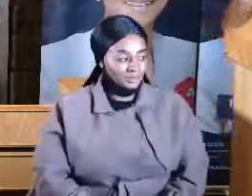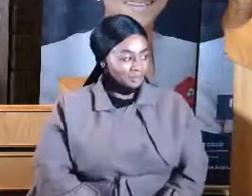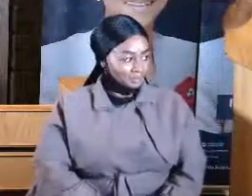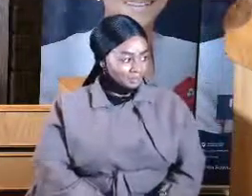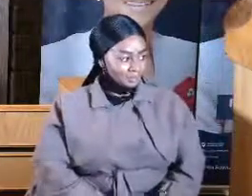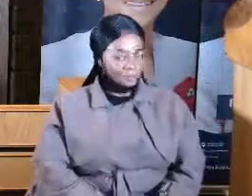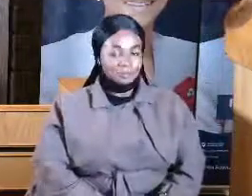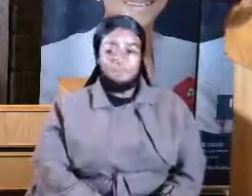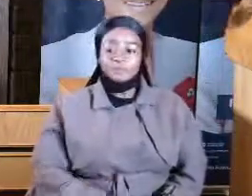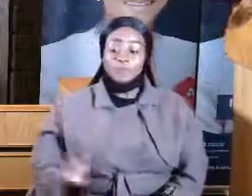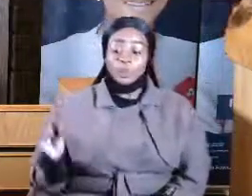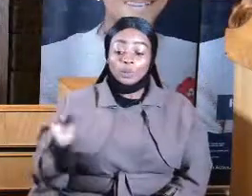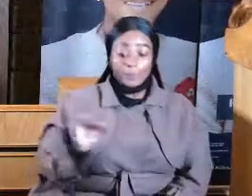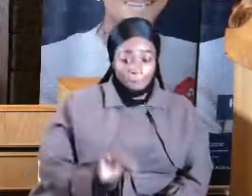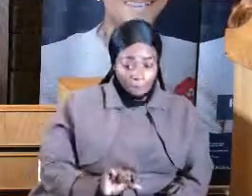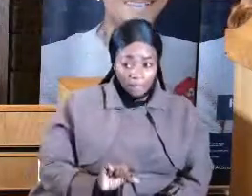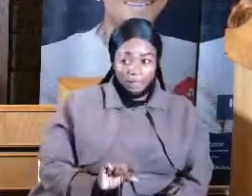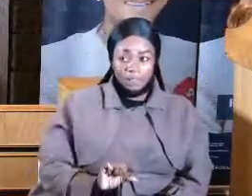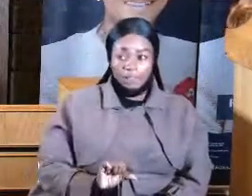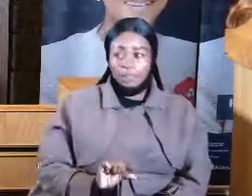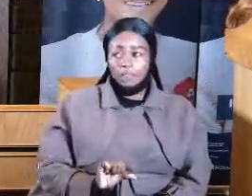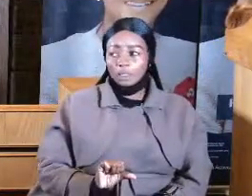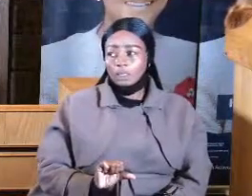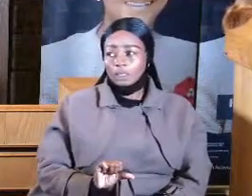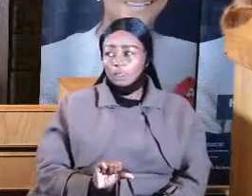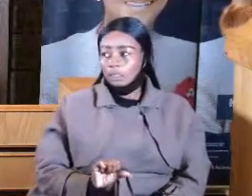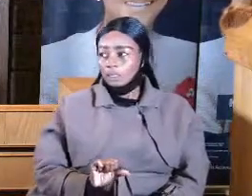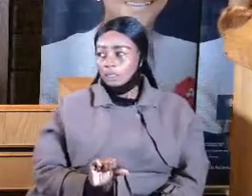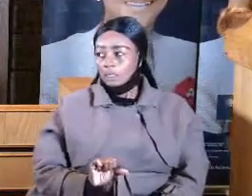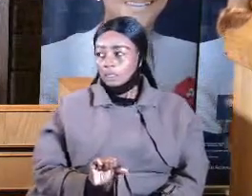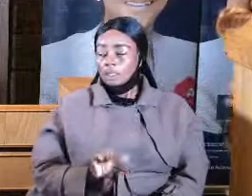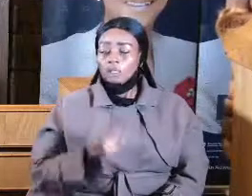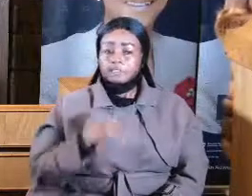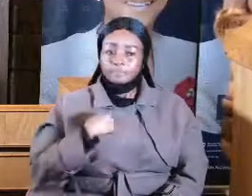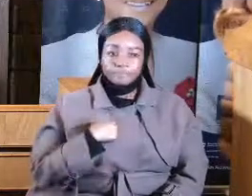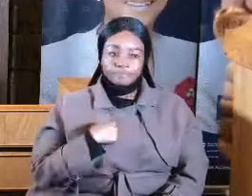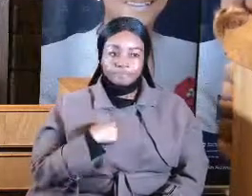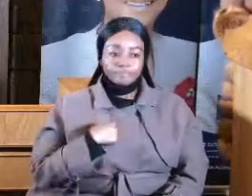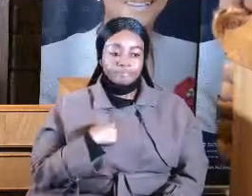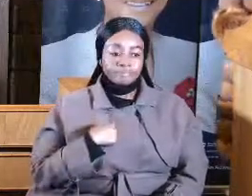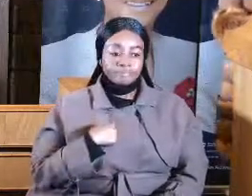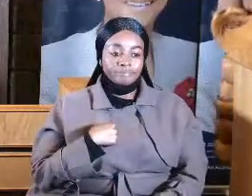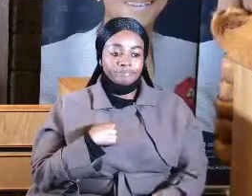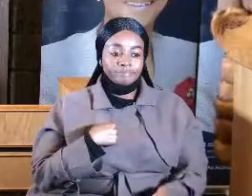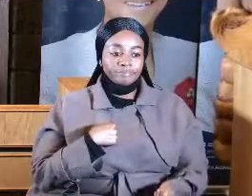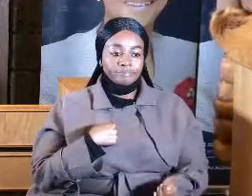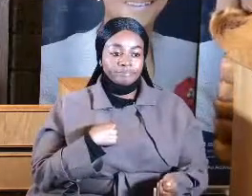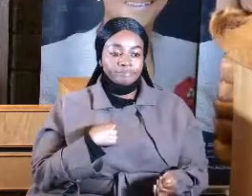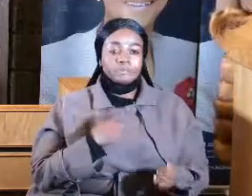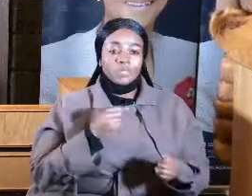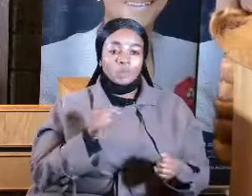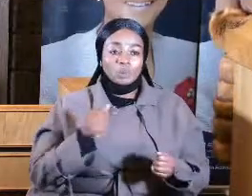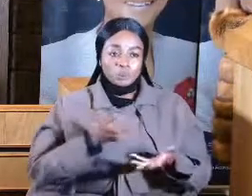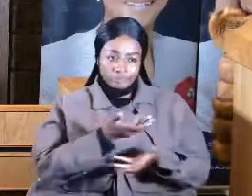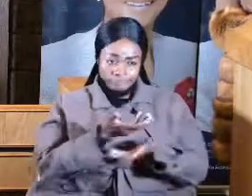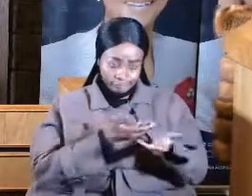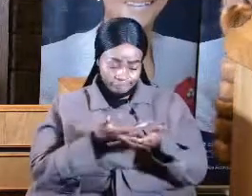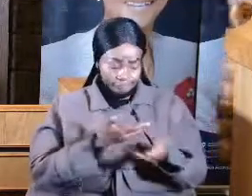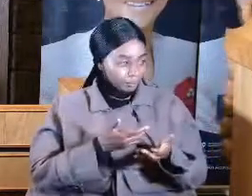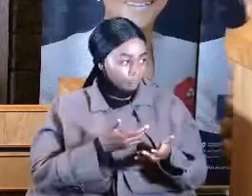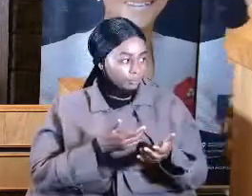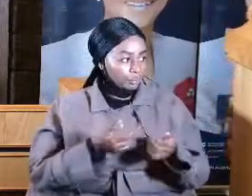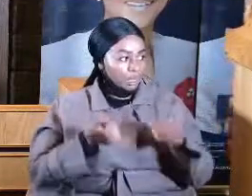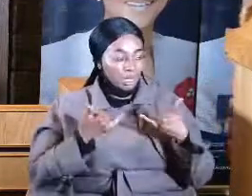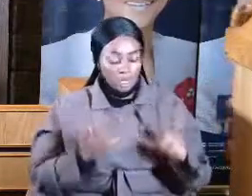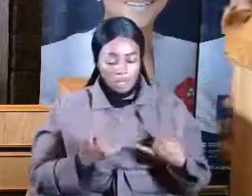And then when I come back, we will then get straight into the engagements. Over to you,